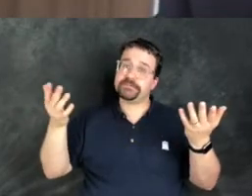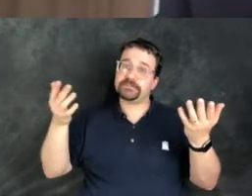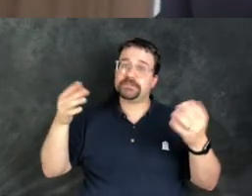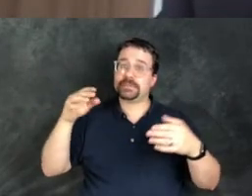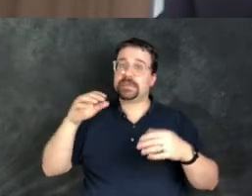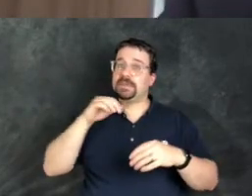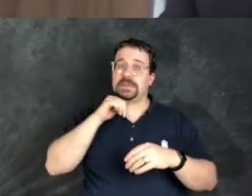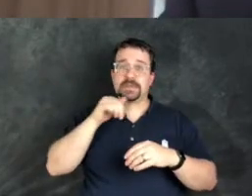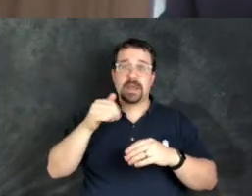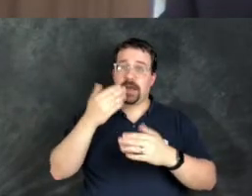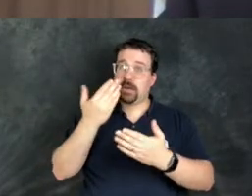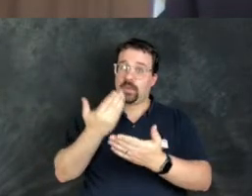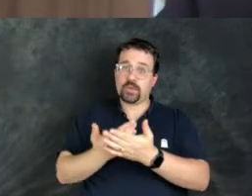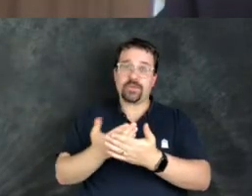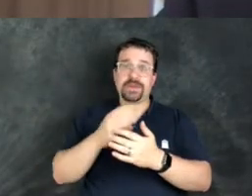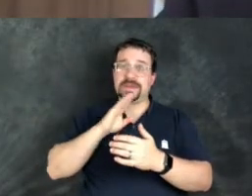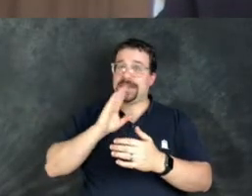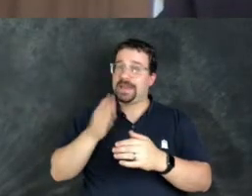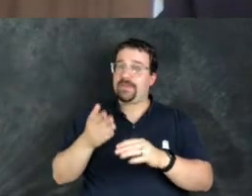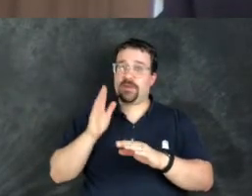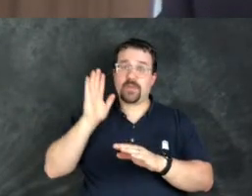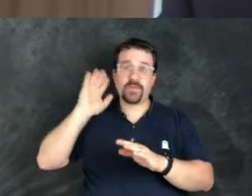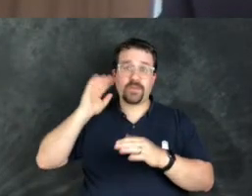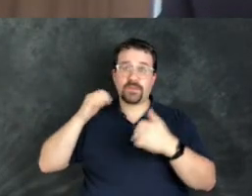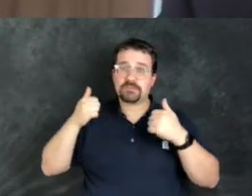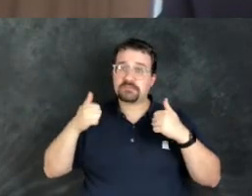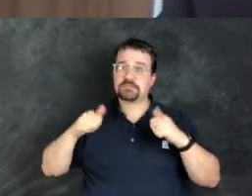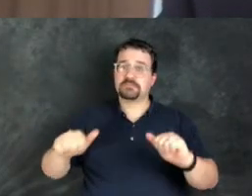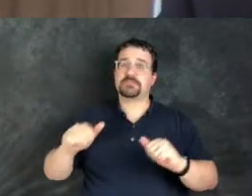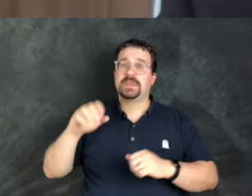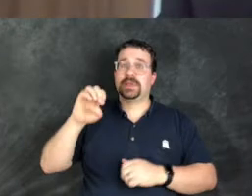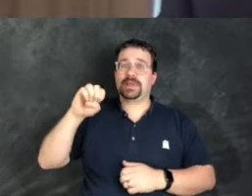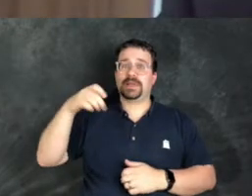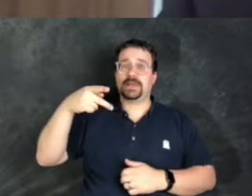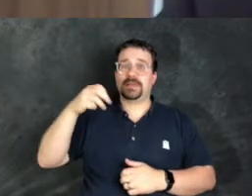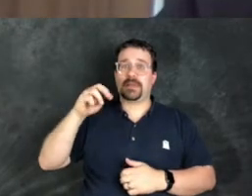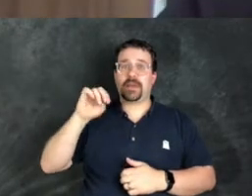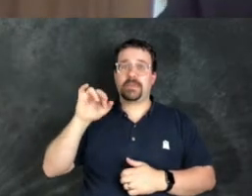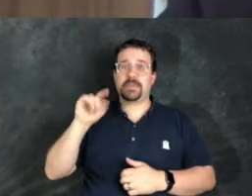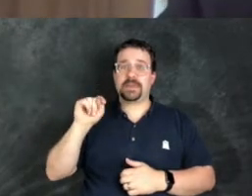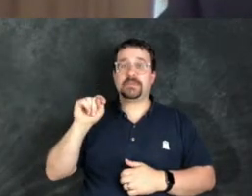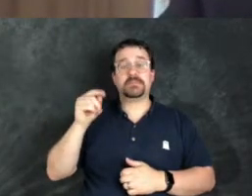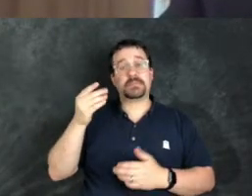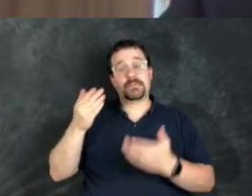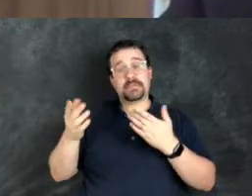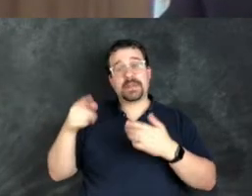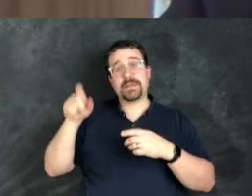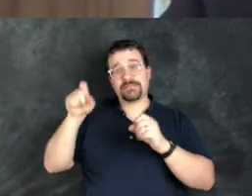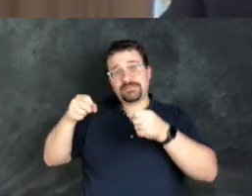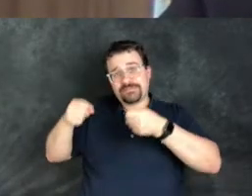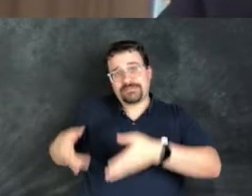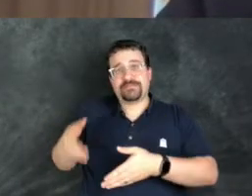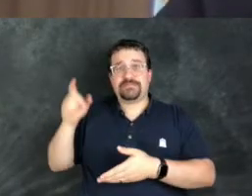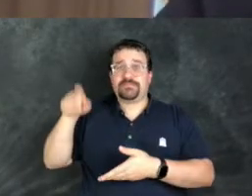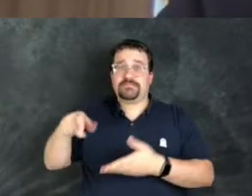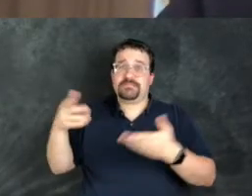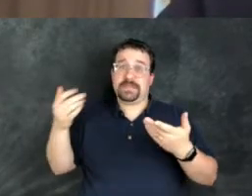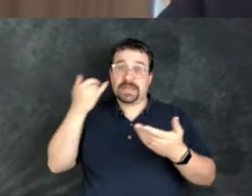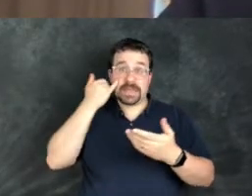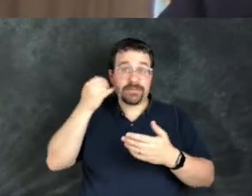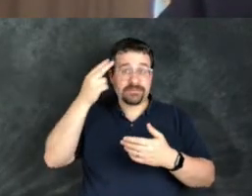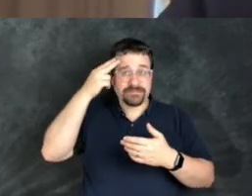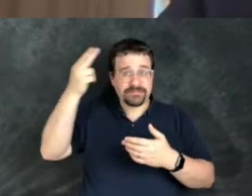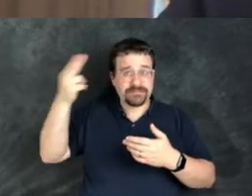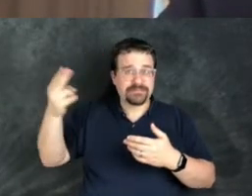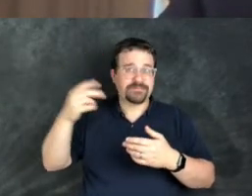all, an unproven, never before attempted experiment that they may have to abandon if